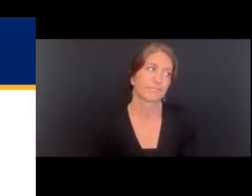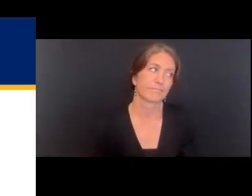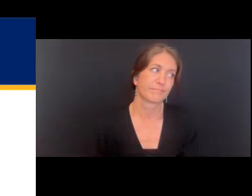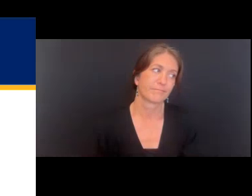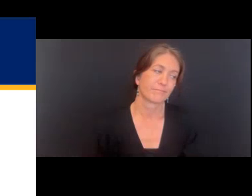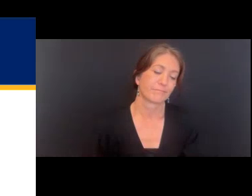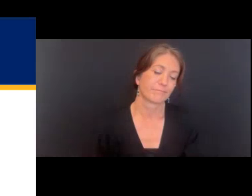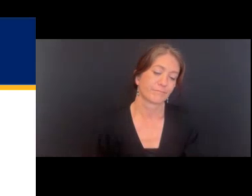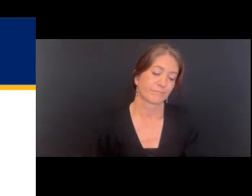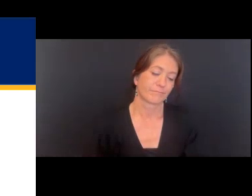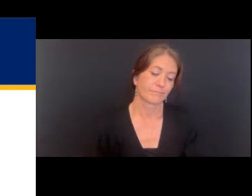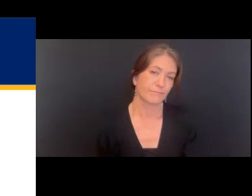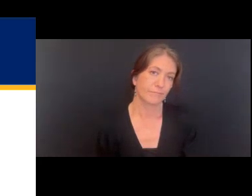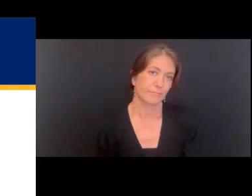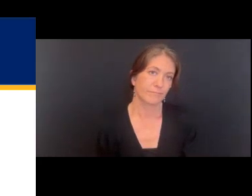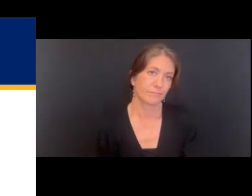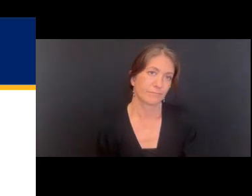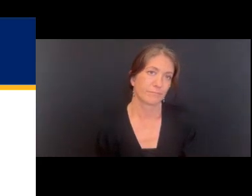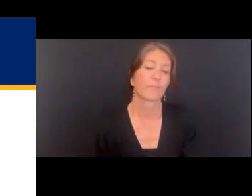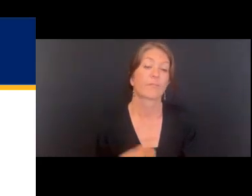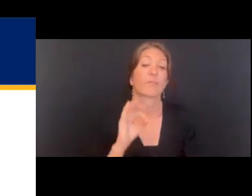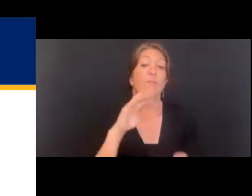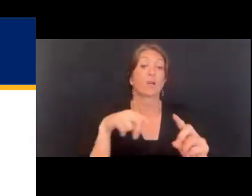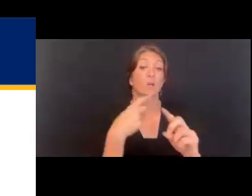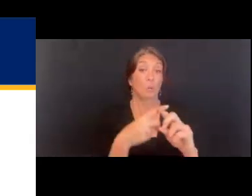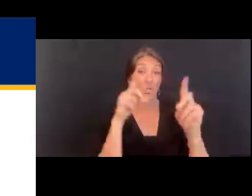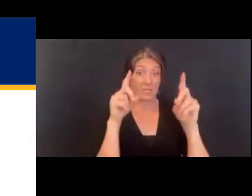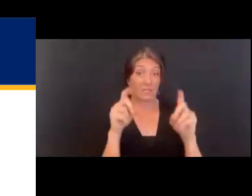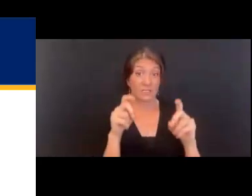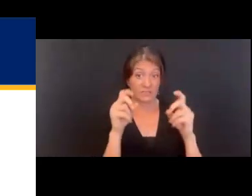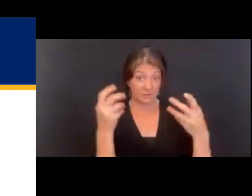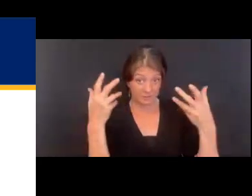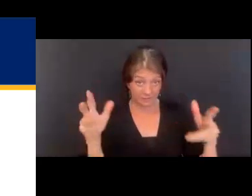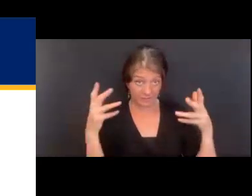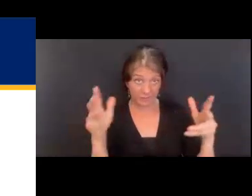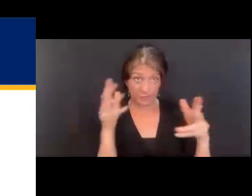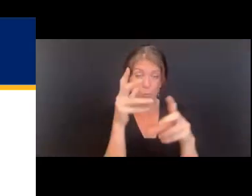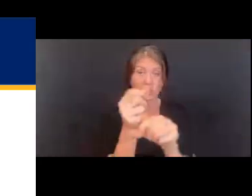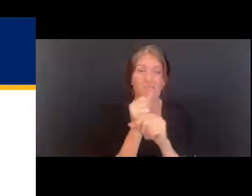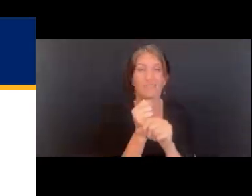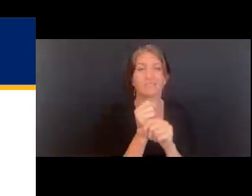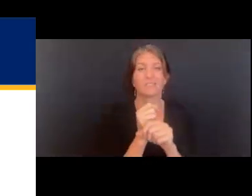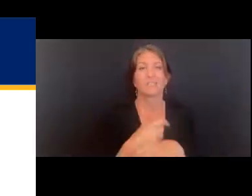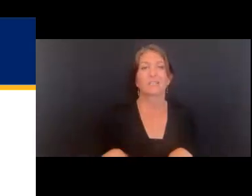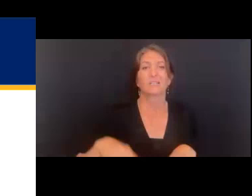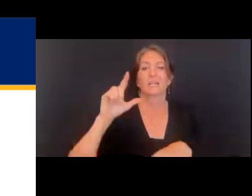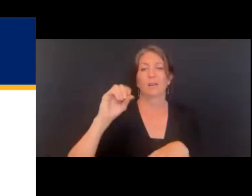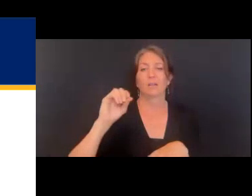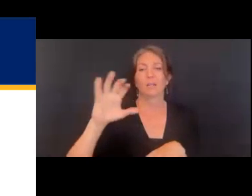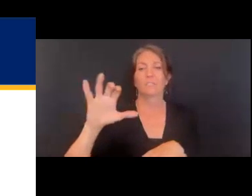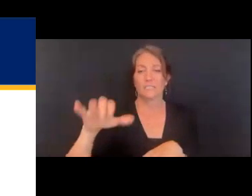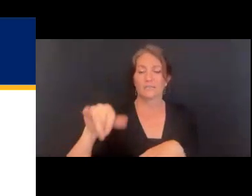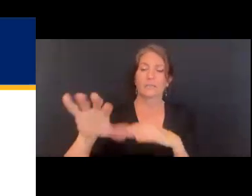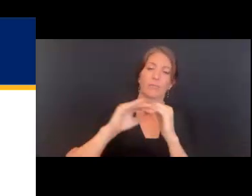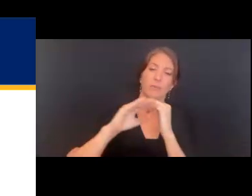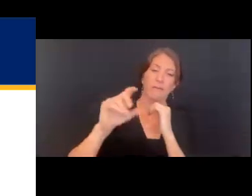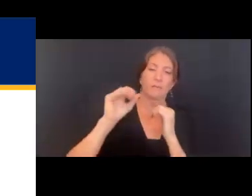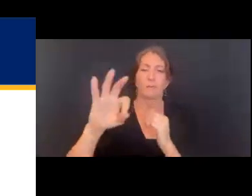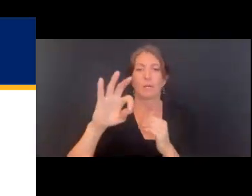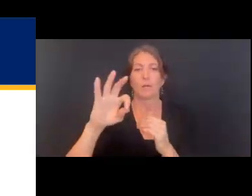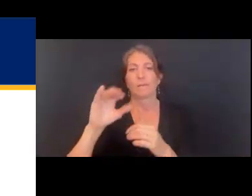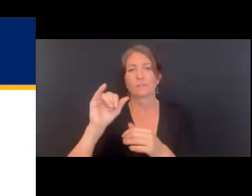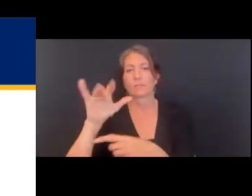So after the assessment, as we just discussed, a participant will receive their level of score sheet that outlines whether or not